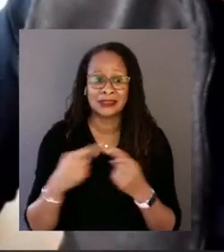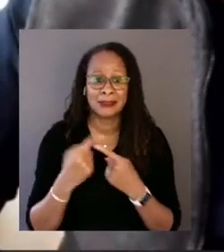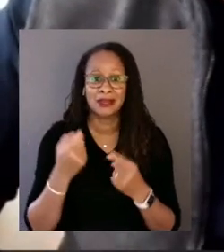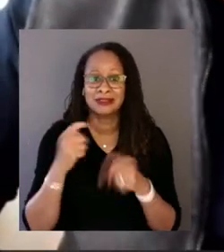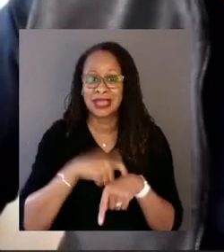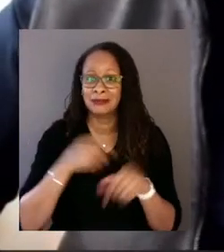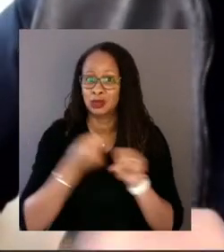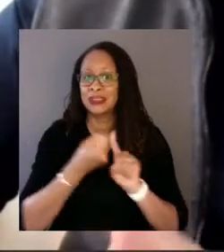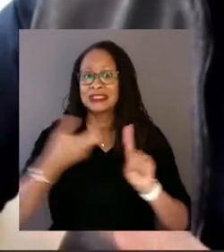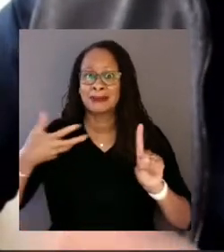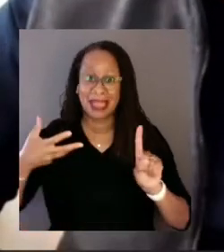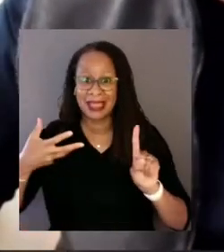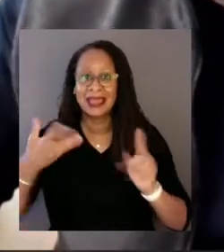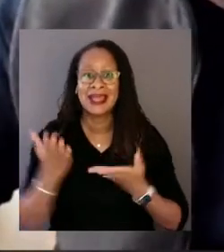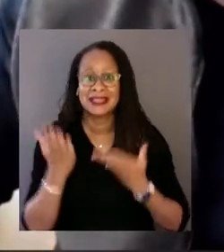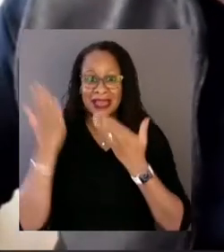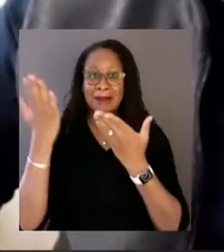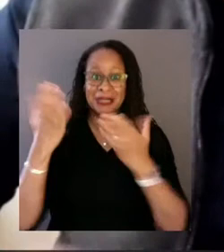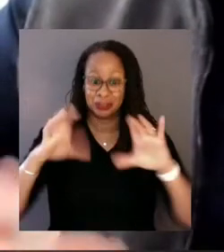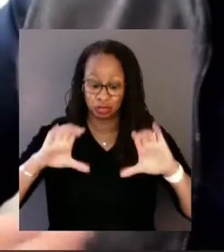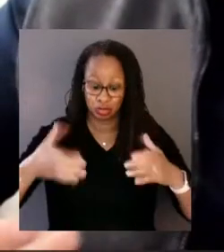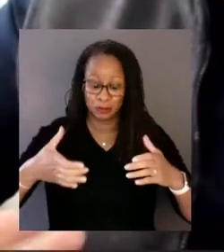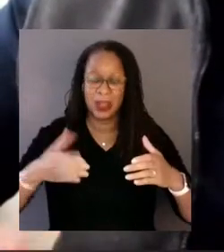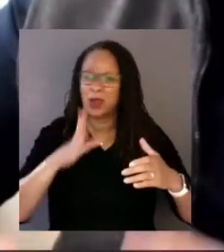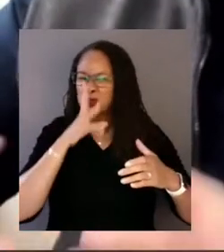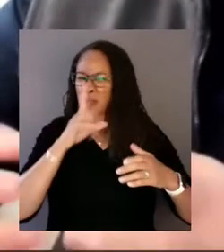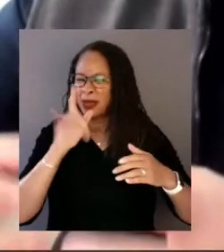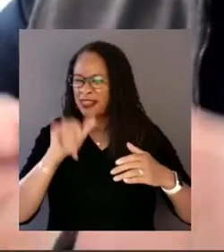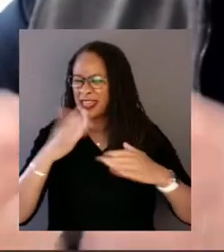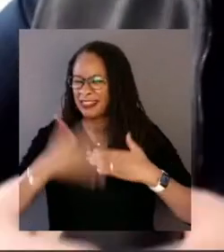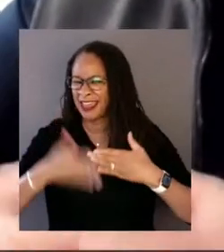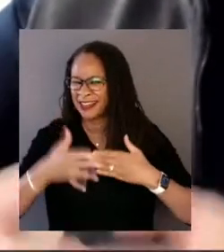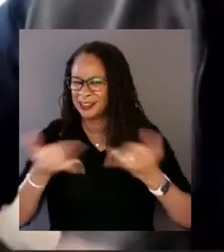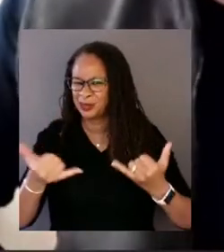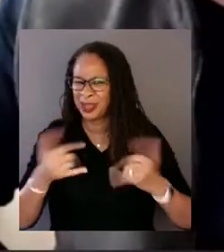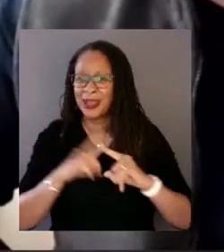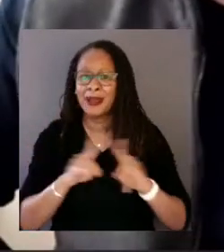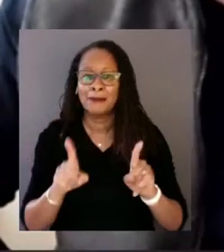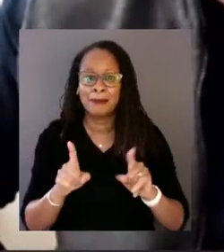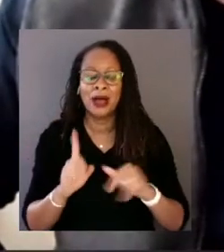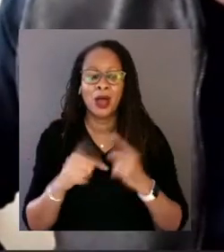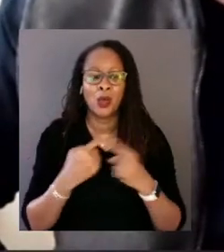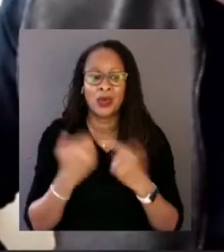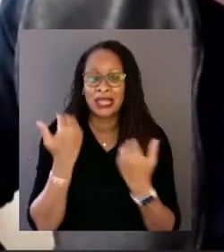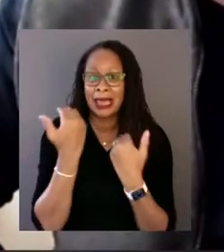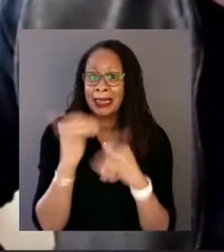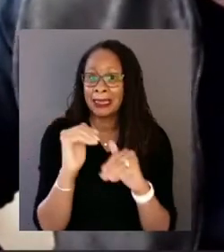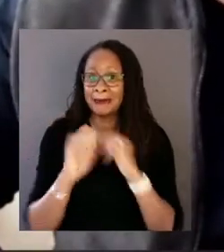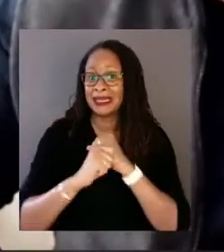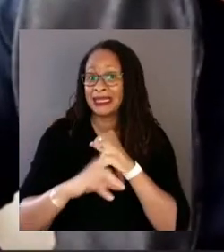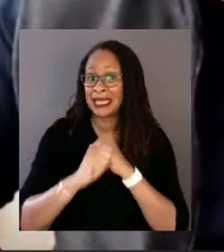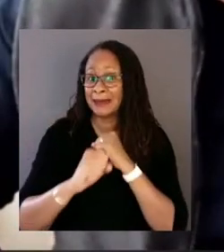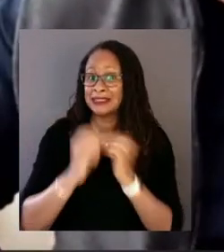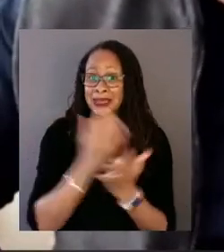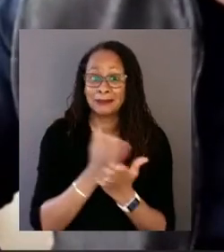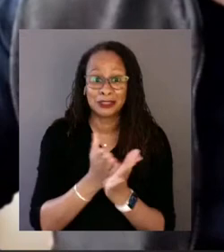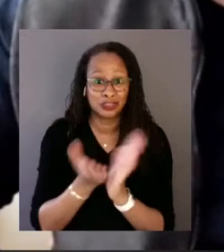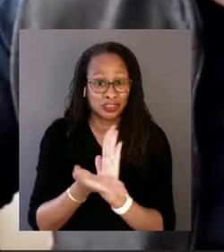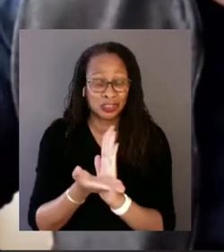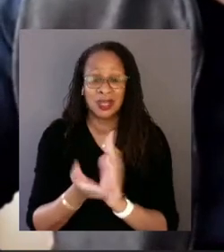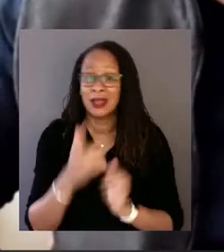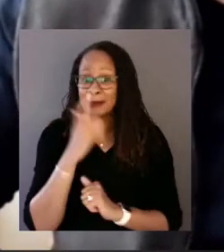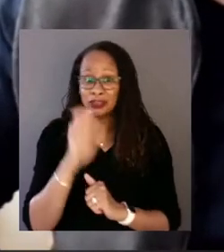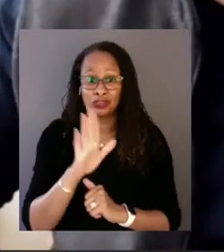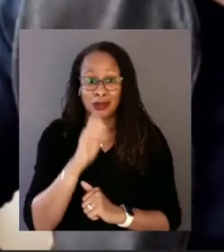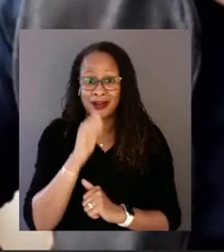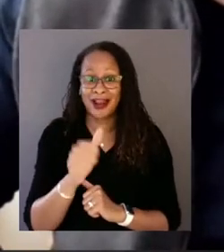the nomination pool, and we'll get to that by the end. But, you know, when there's limited campaign budgets, because you're not, you know, throwing